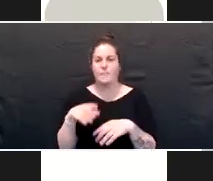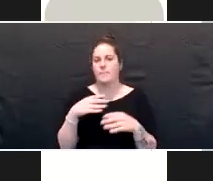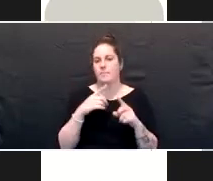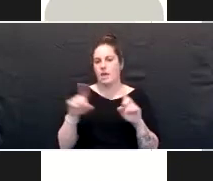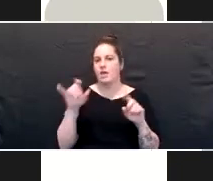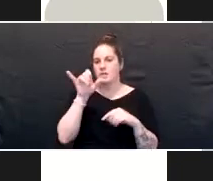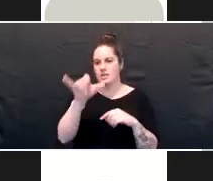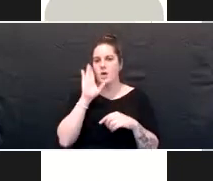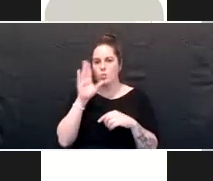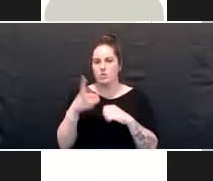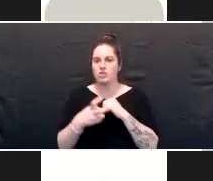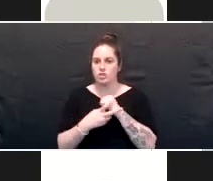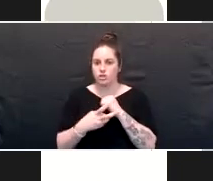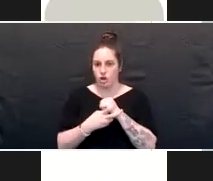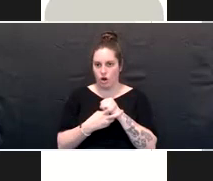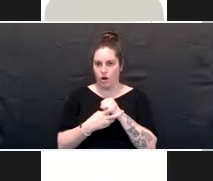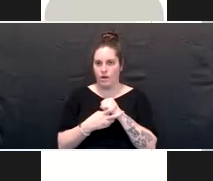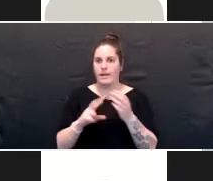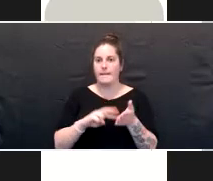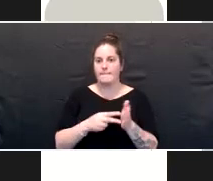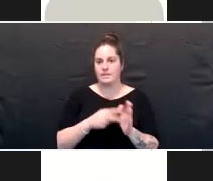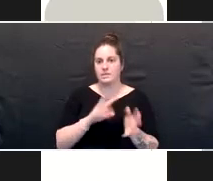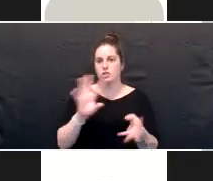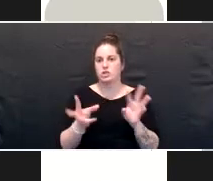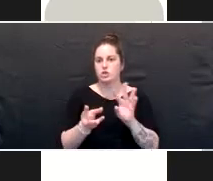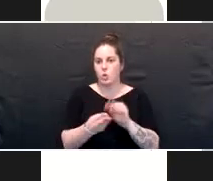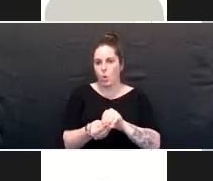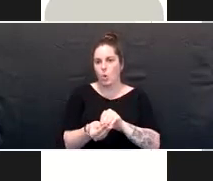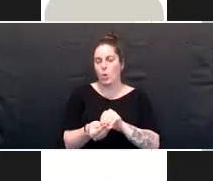know what that means. The total amount is fixed.